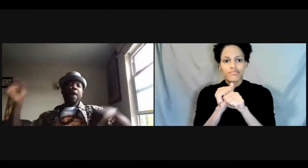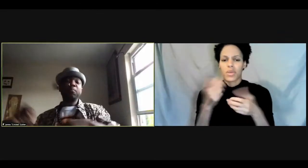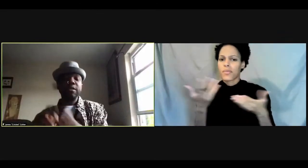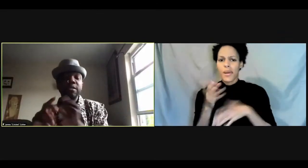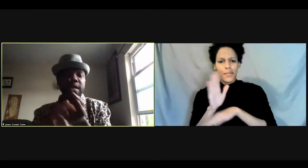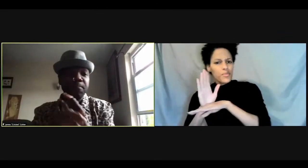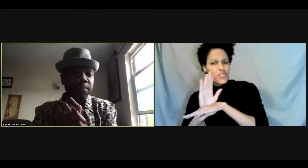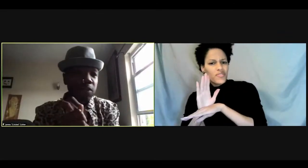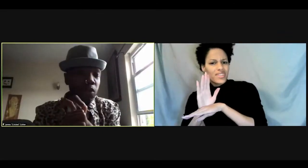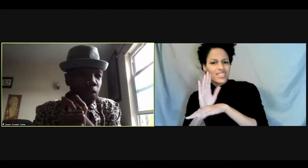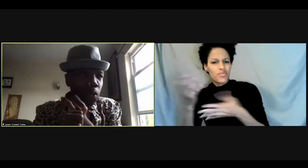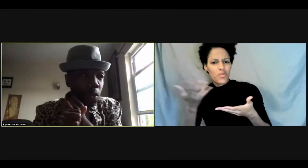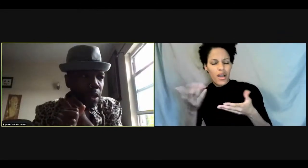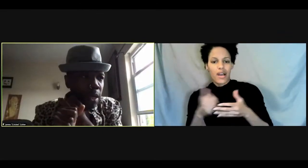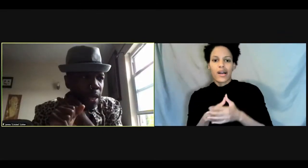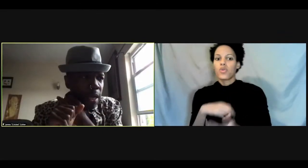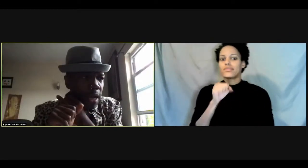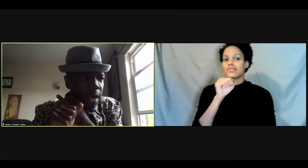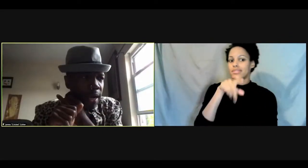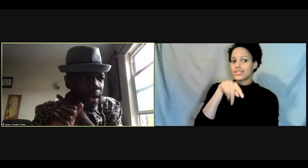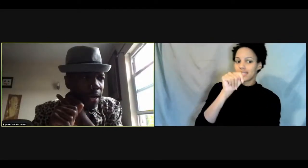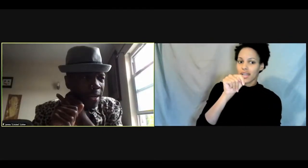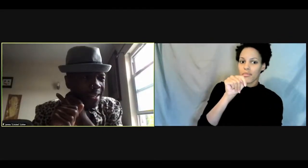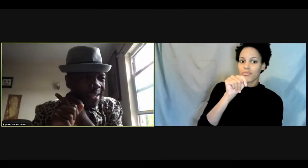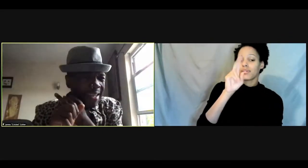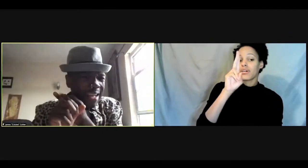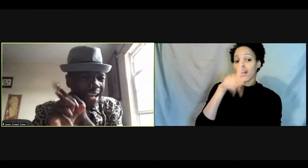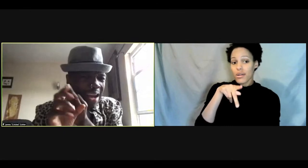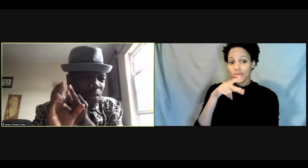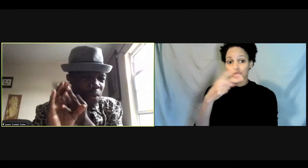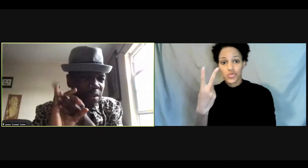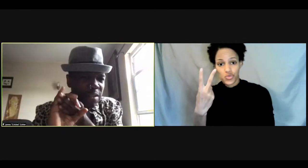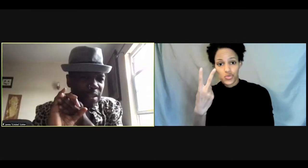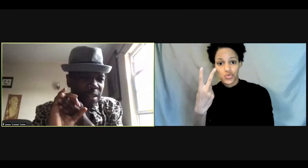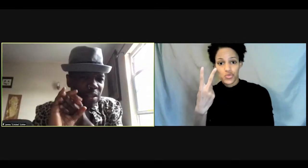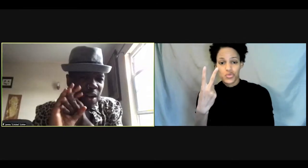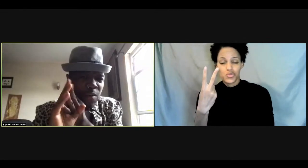booked Step Up 2. I